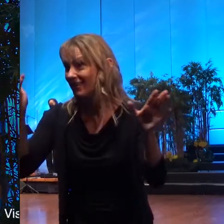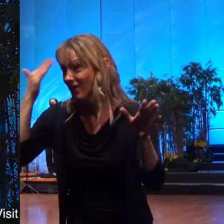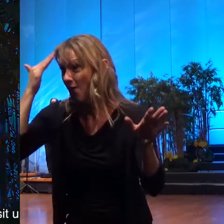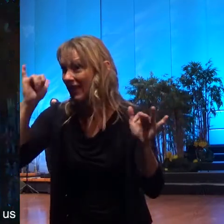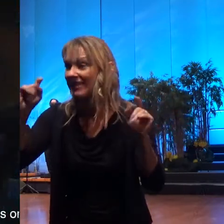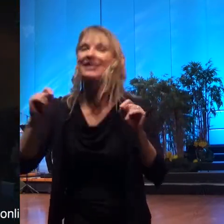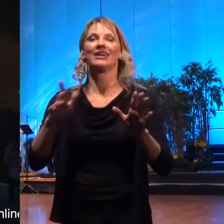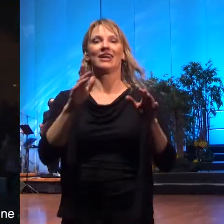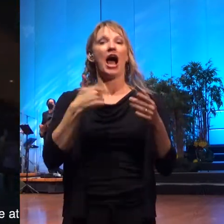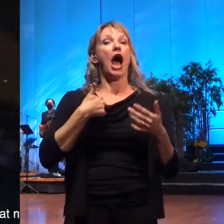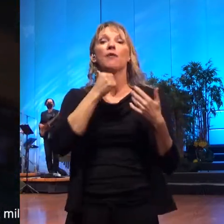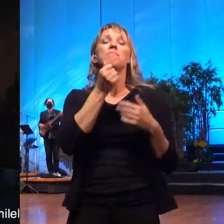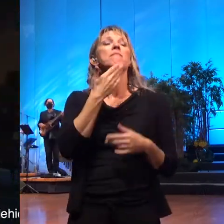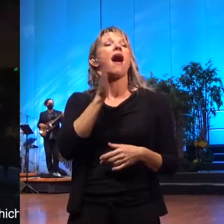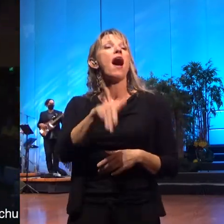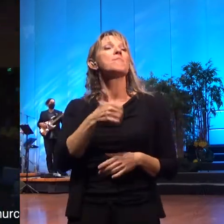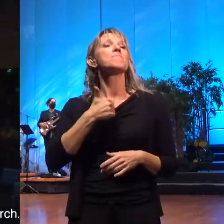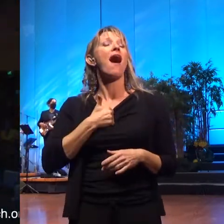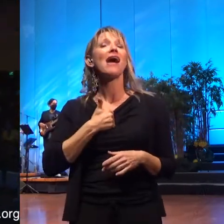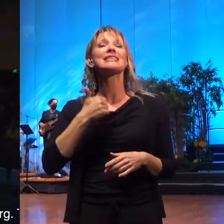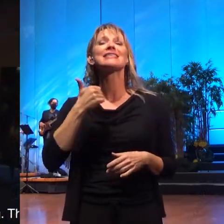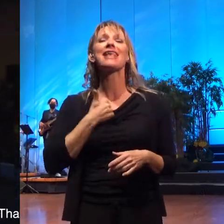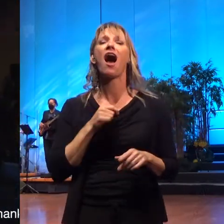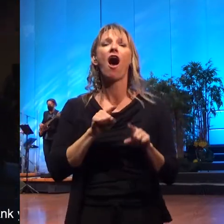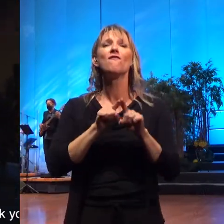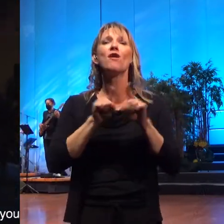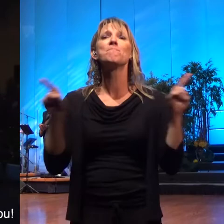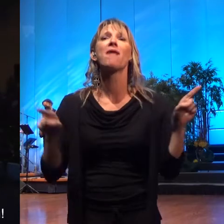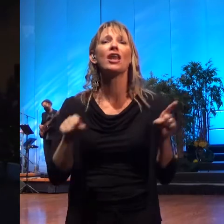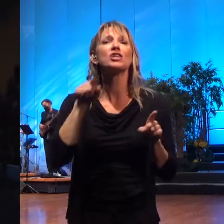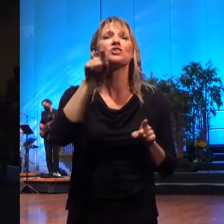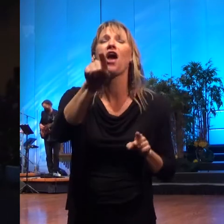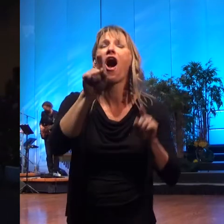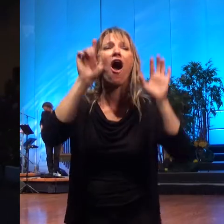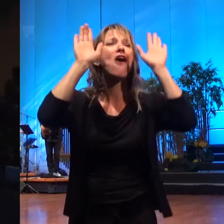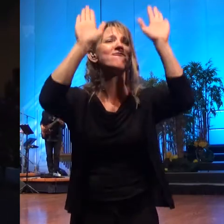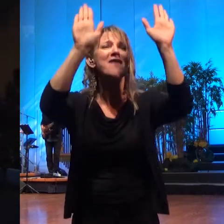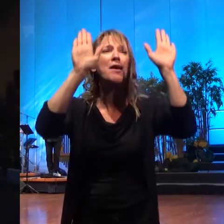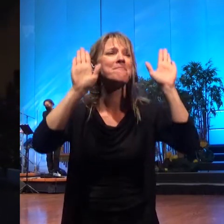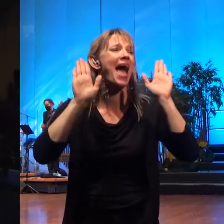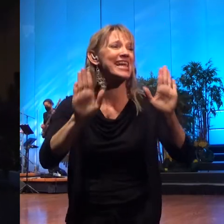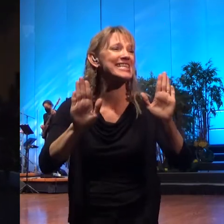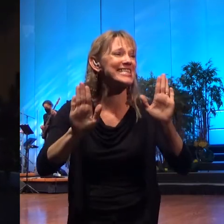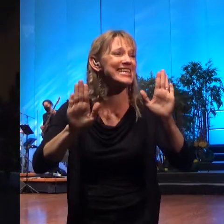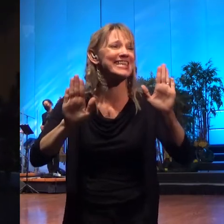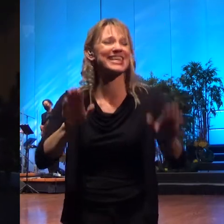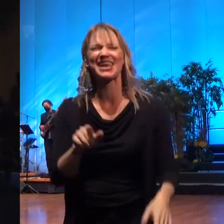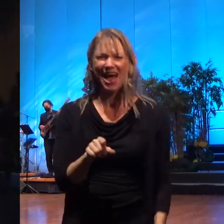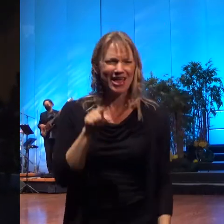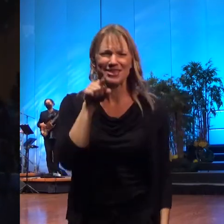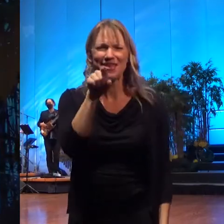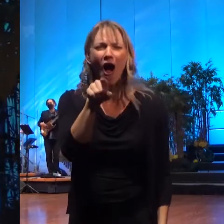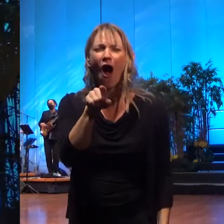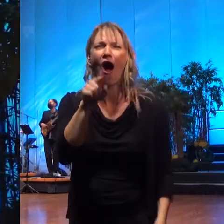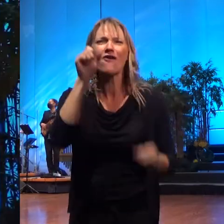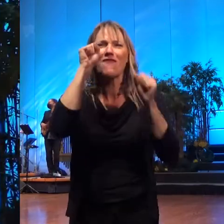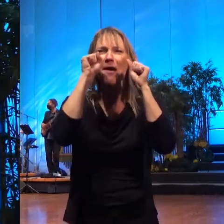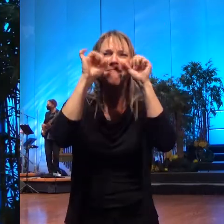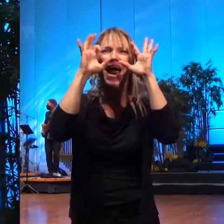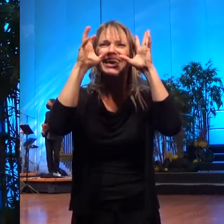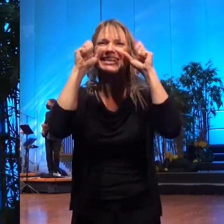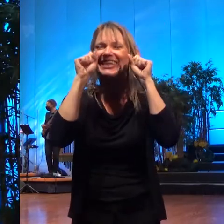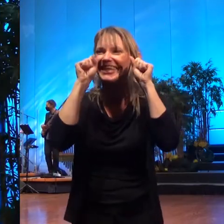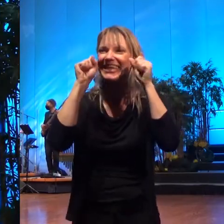try. I'm not bad myself, but you're amazing.